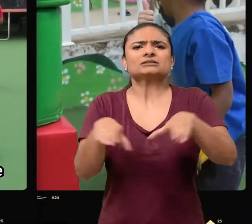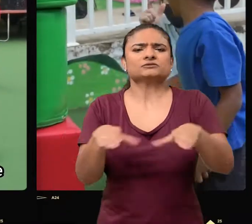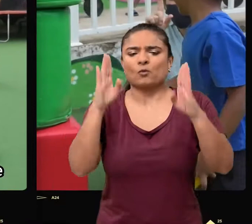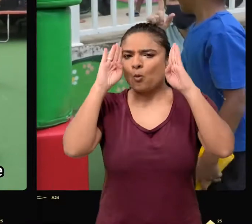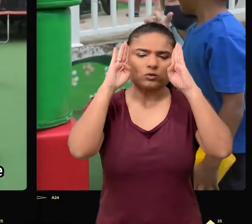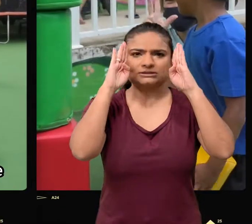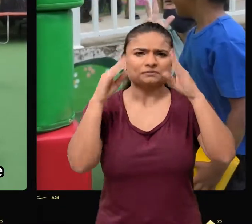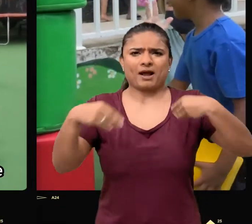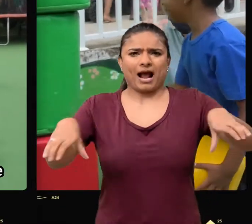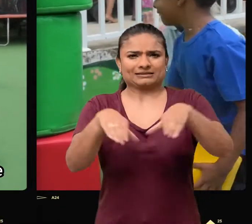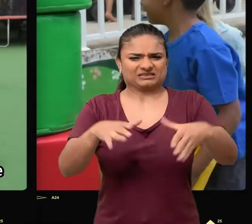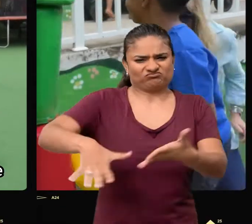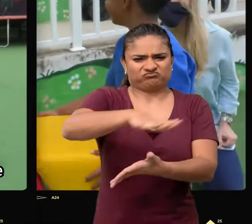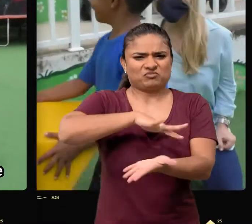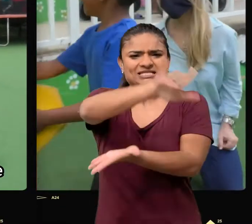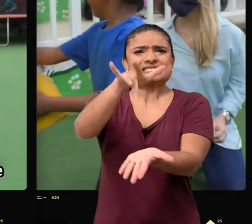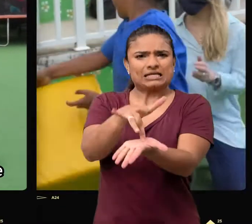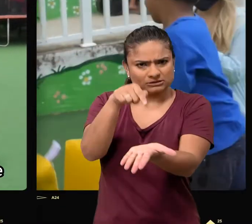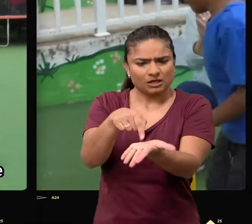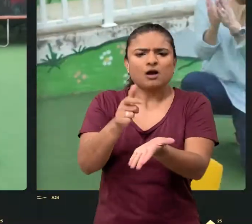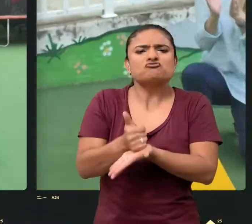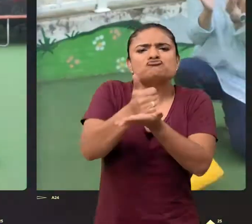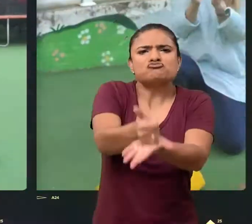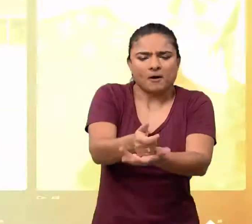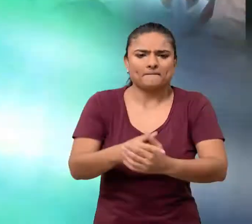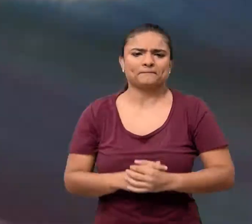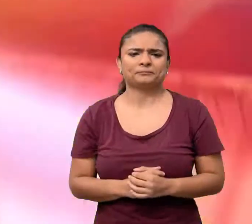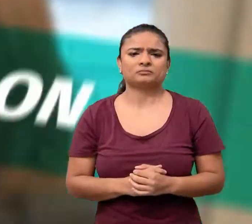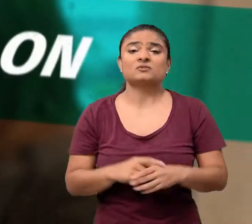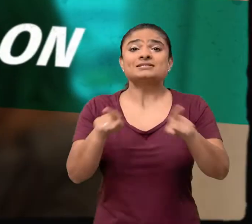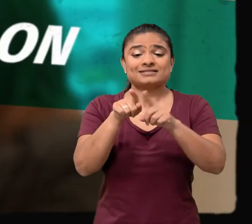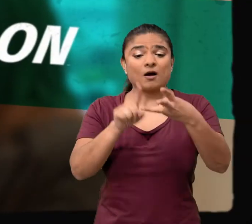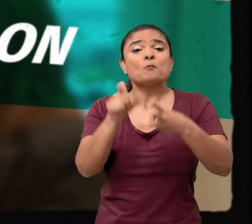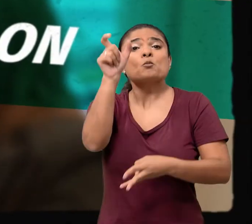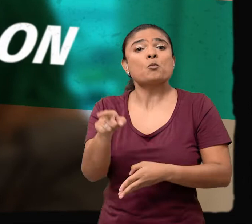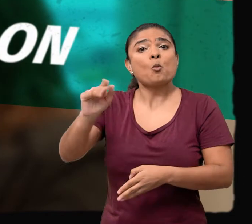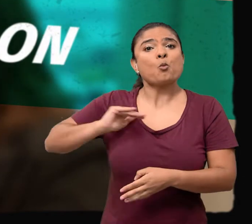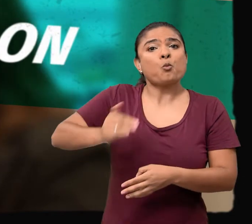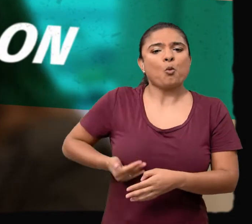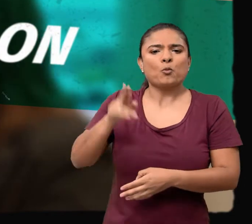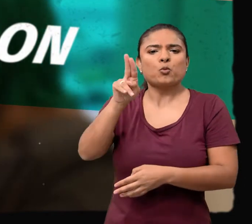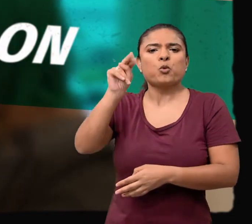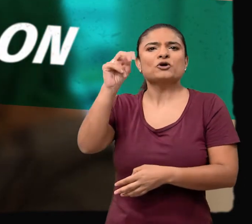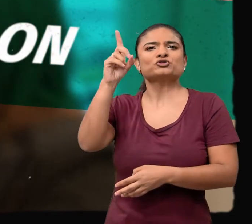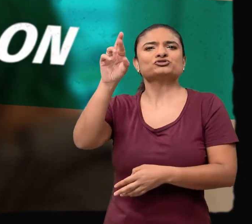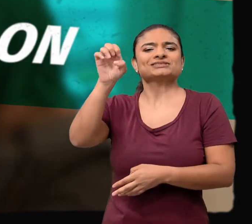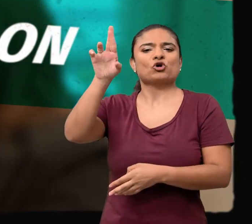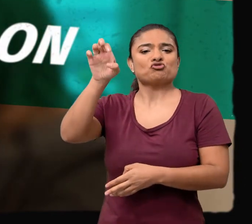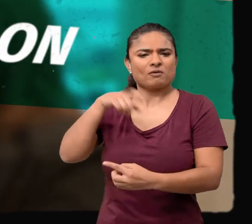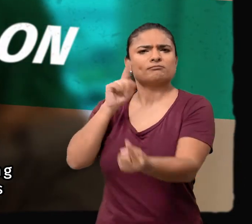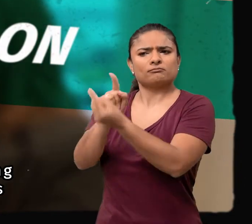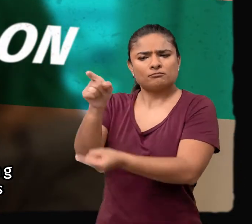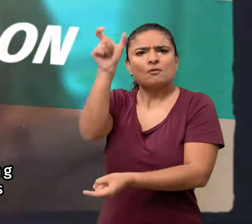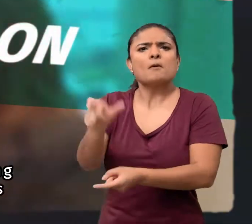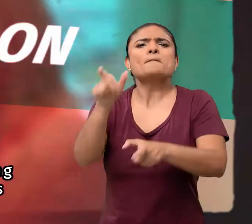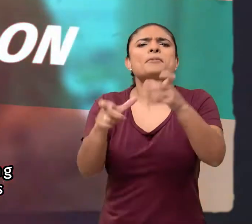Autism Skills Transference Centre and Business Hub. I spoke to Ms. Undere, a person living with a physical disability